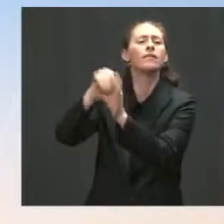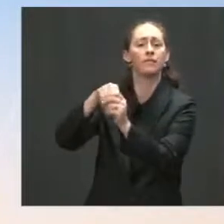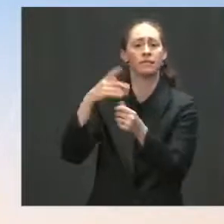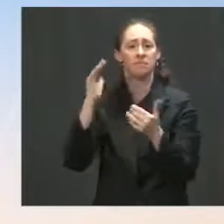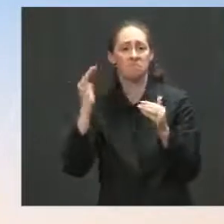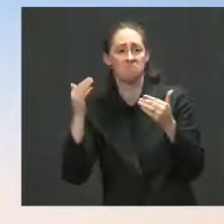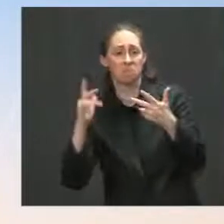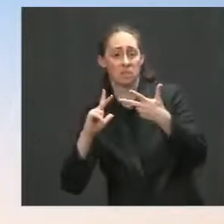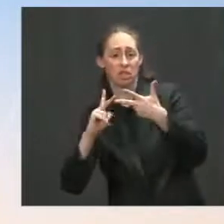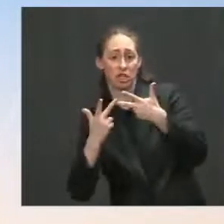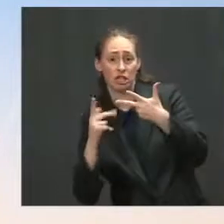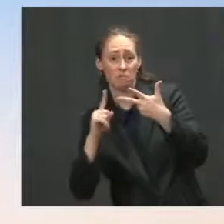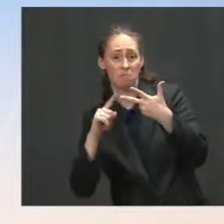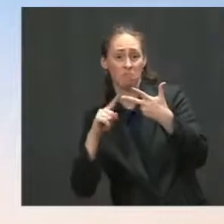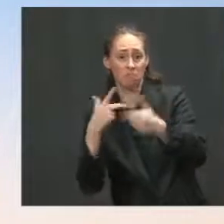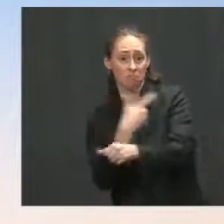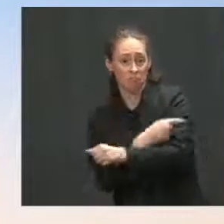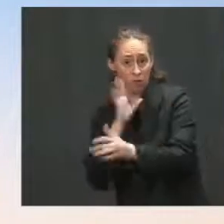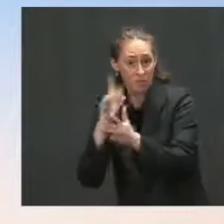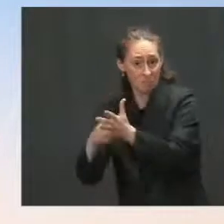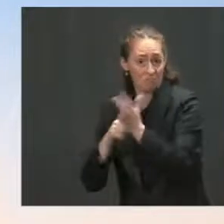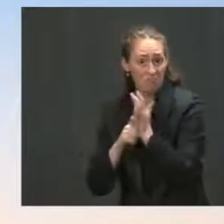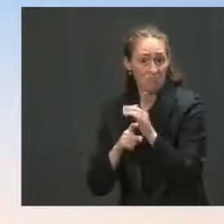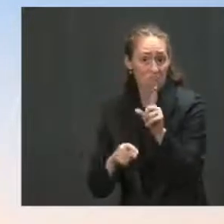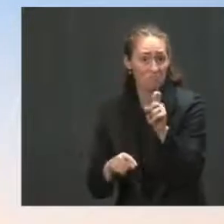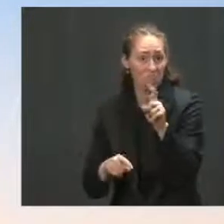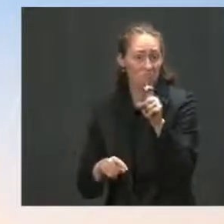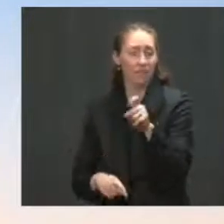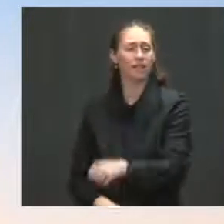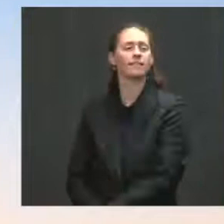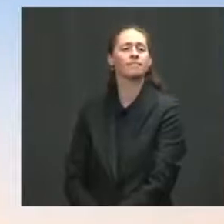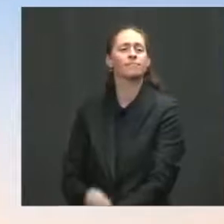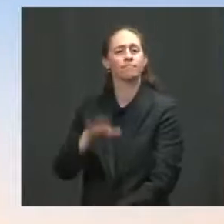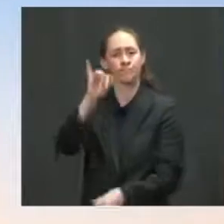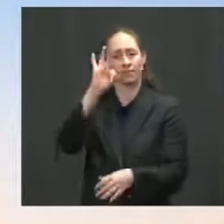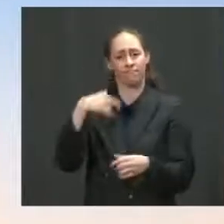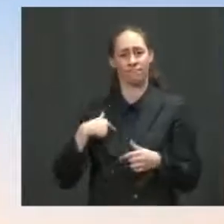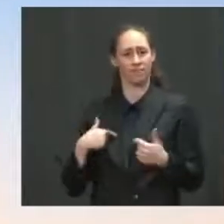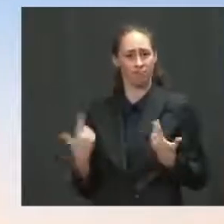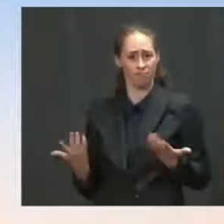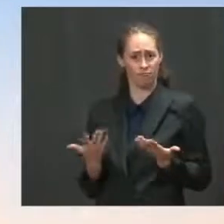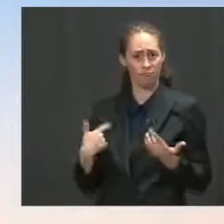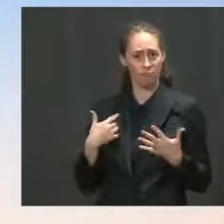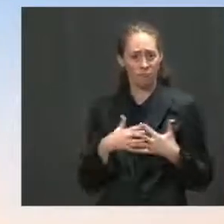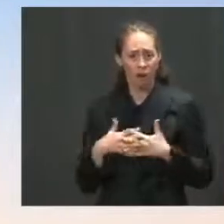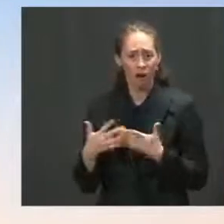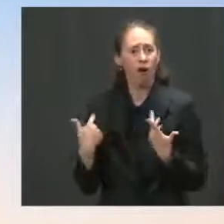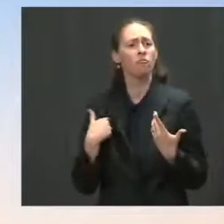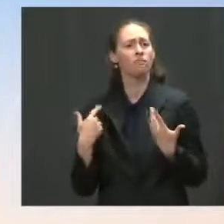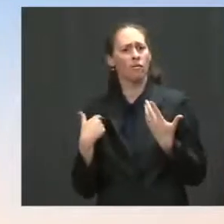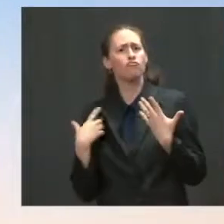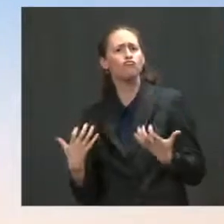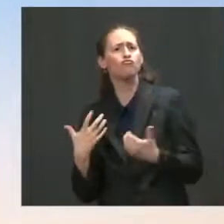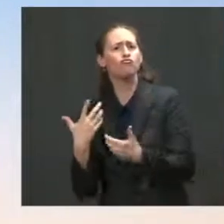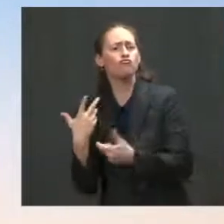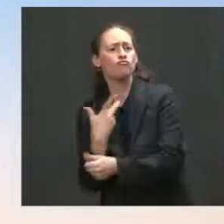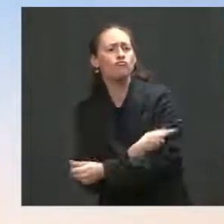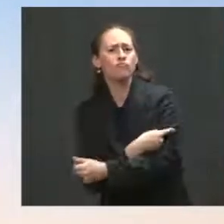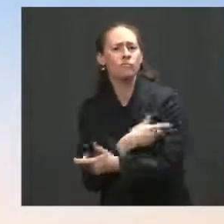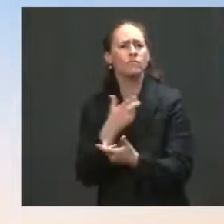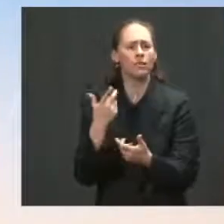taking it on themselves and trying to seek out a third shot, what is the administration's view of those who are trying